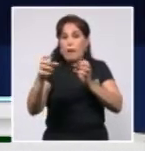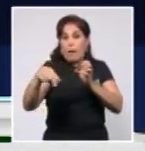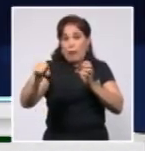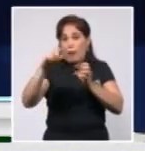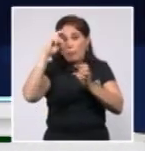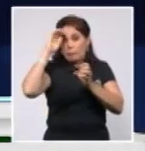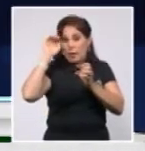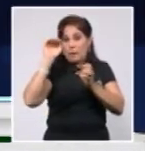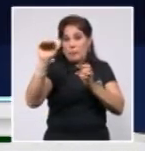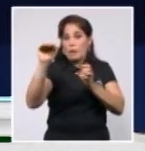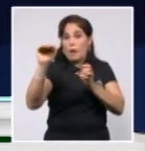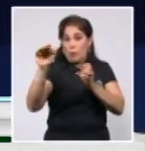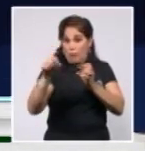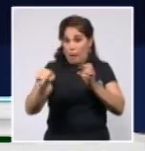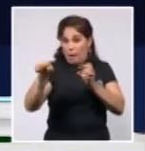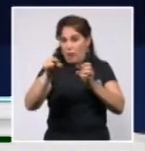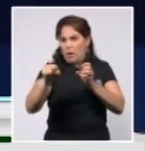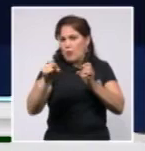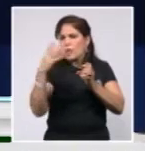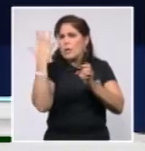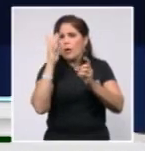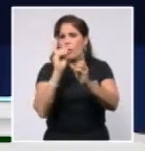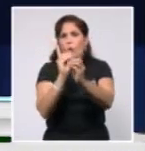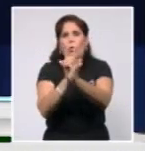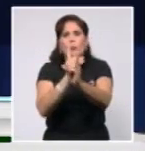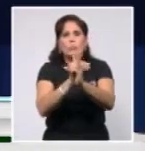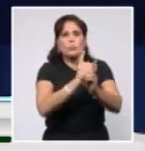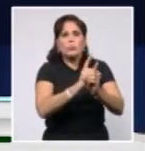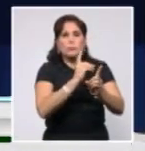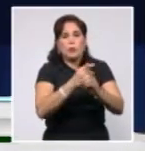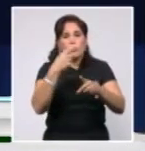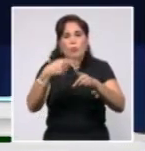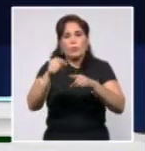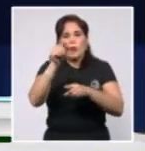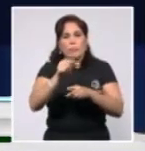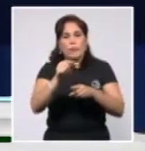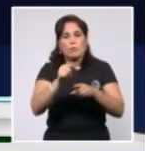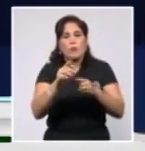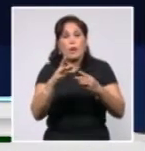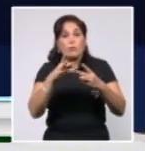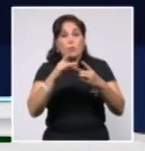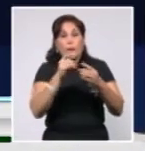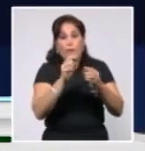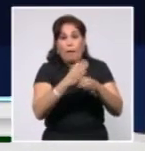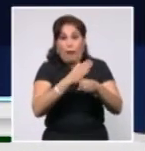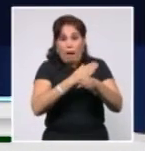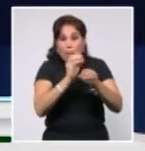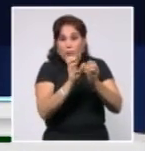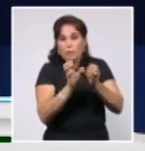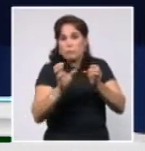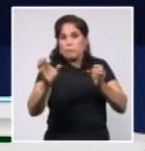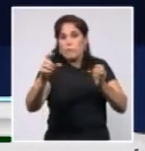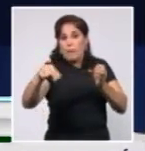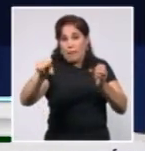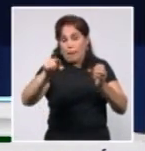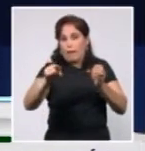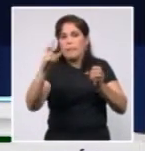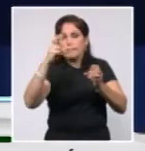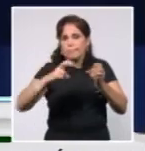4 is yet to be determined. The source of infection in 60 cases reported over the